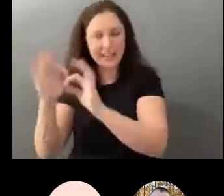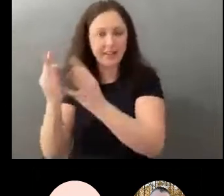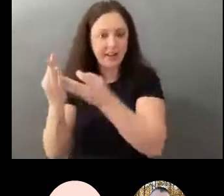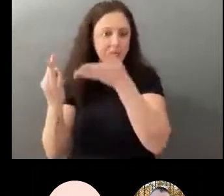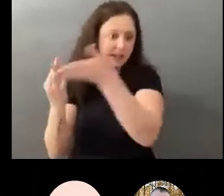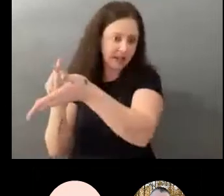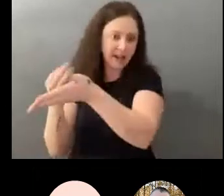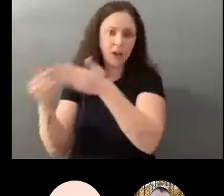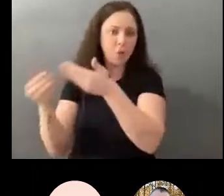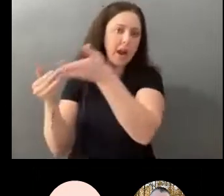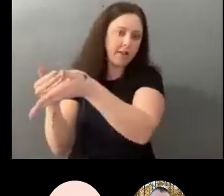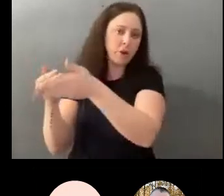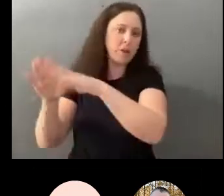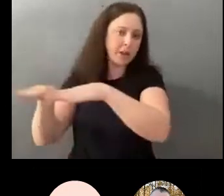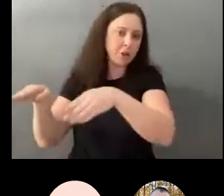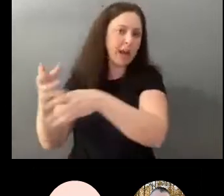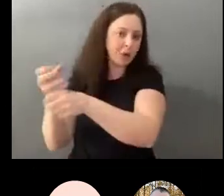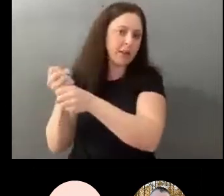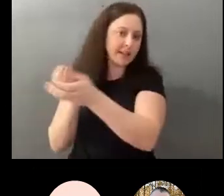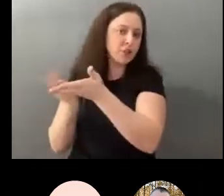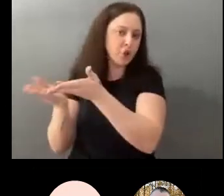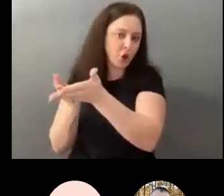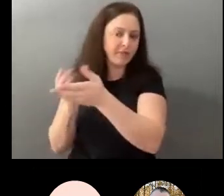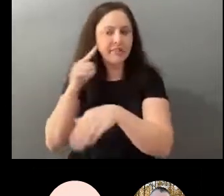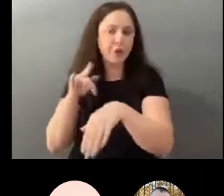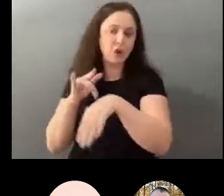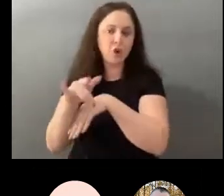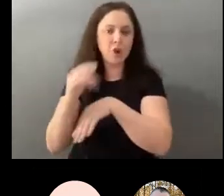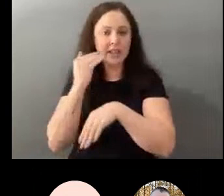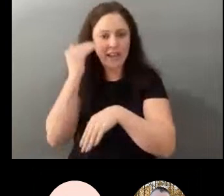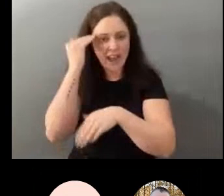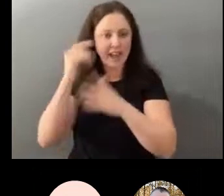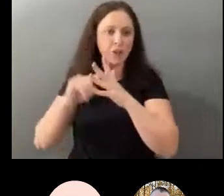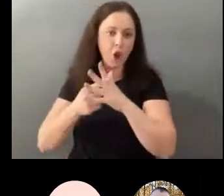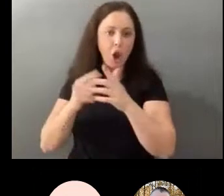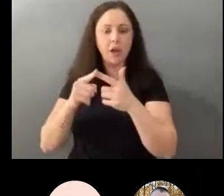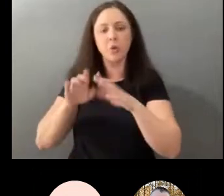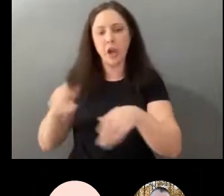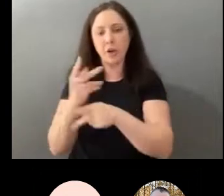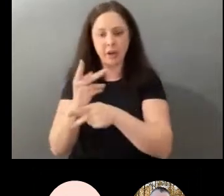child is being served in an early Head Start or childcare.